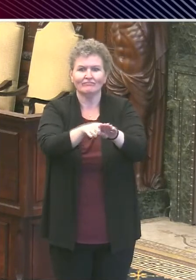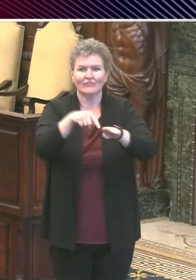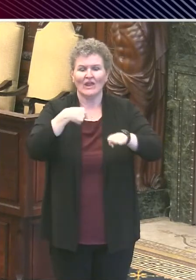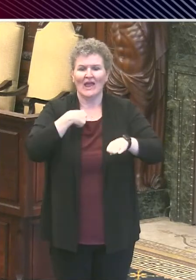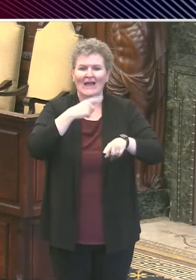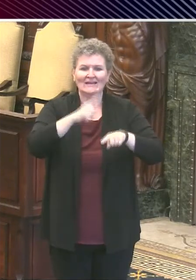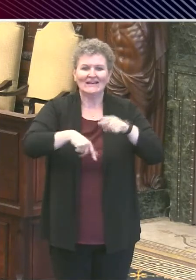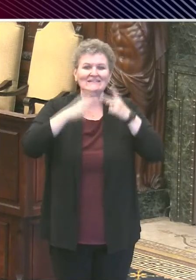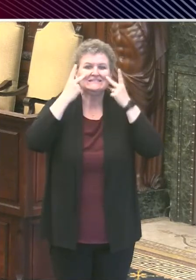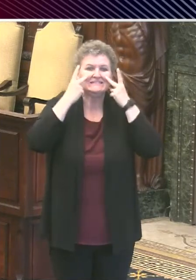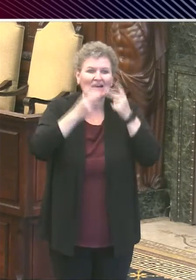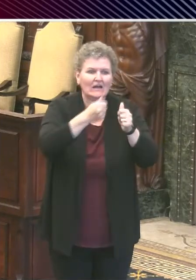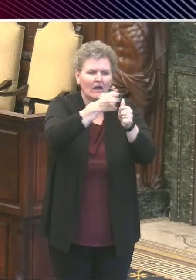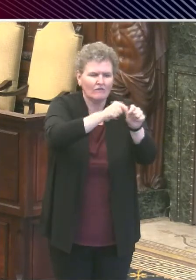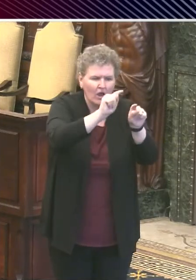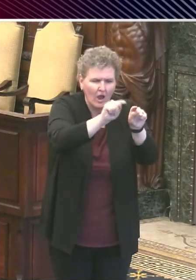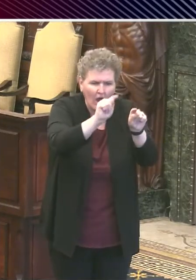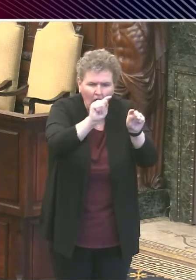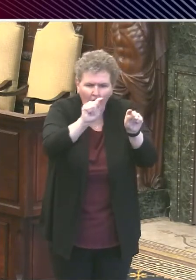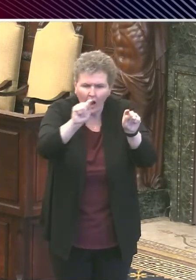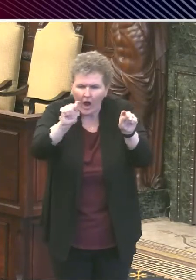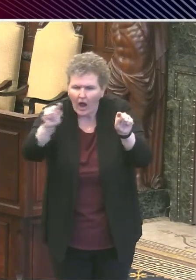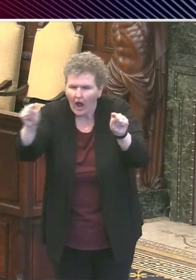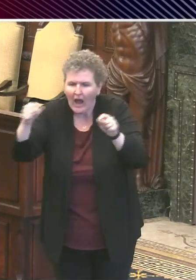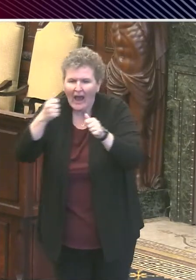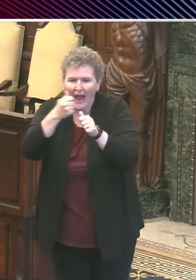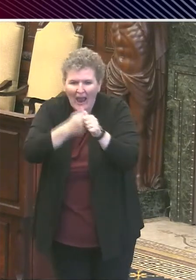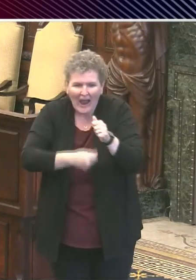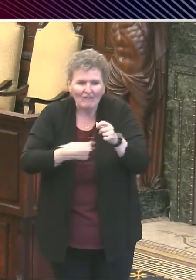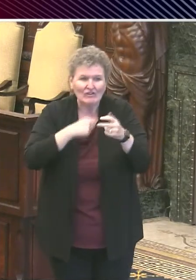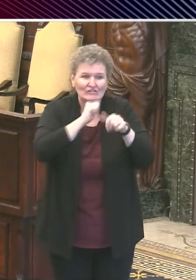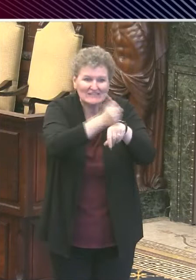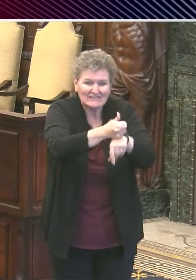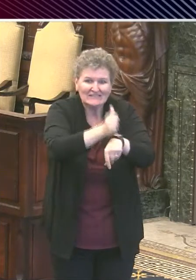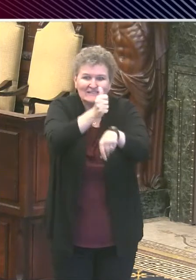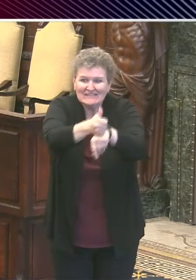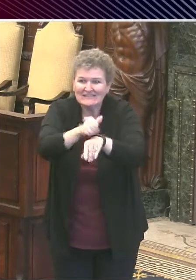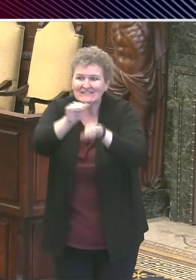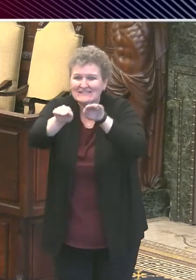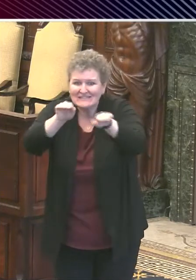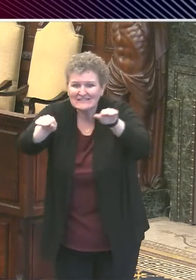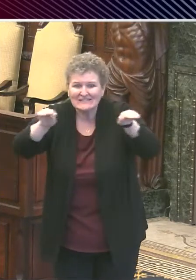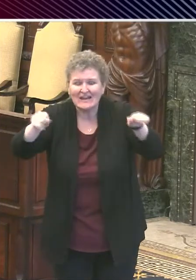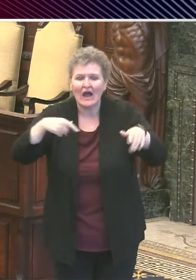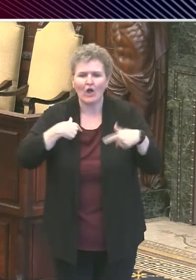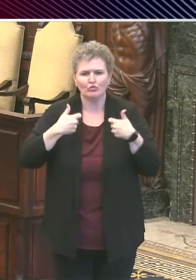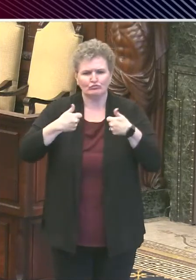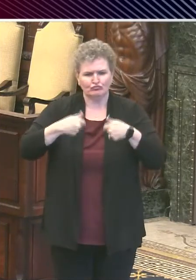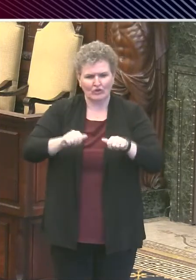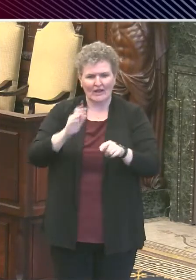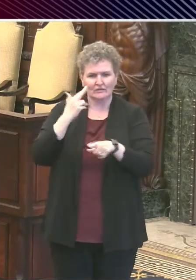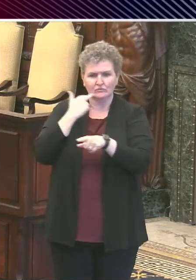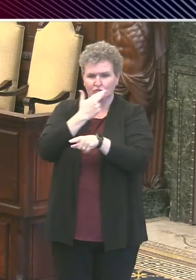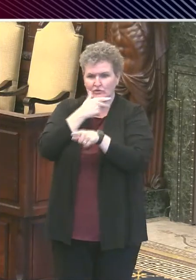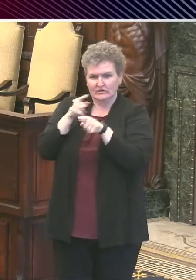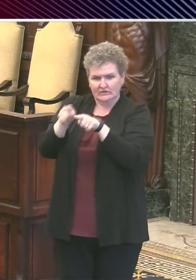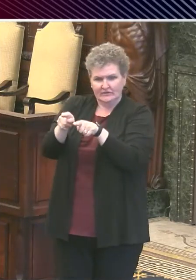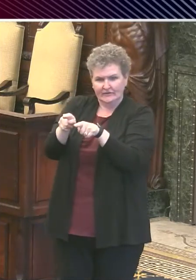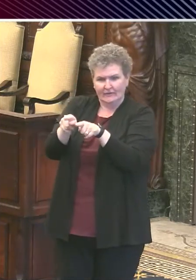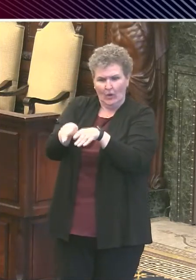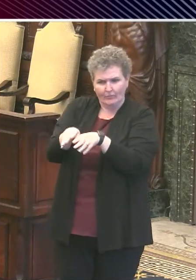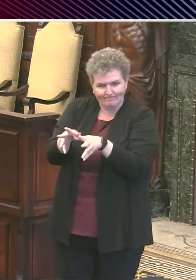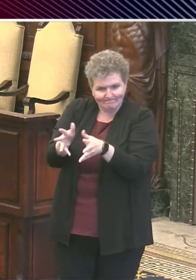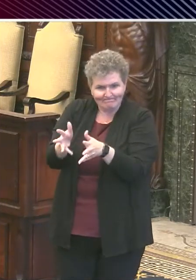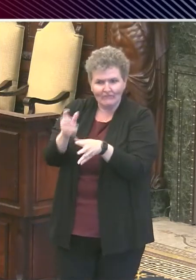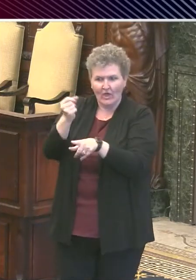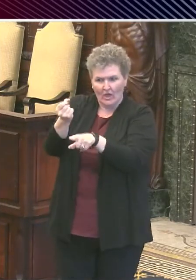but we certainly will be out there enforcing that. So, I'm trying to allow the restaurants to gain an economic footing at the